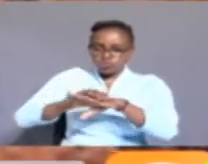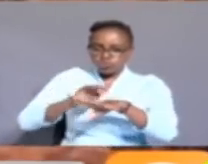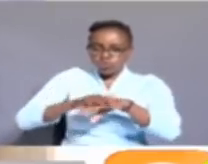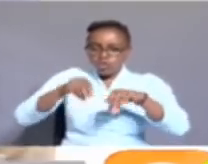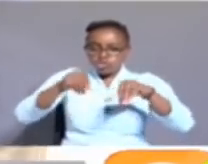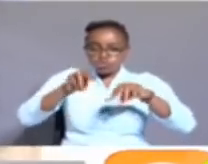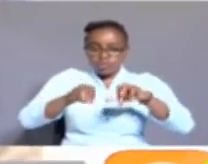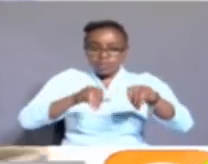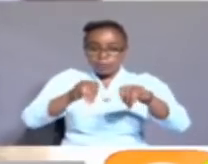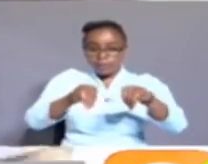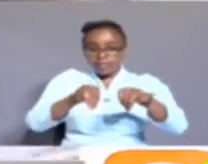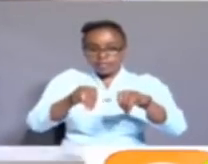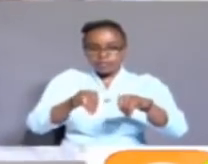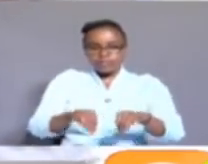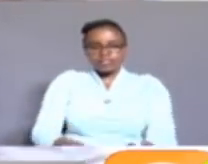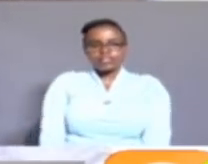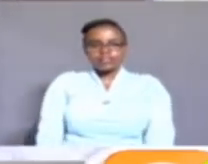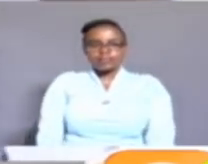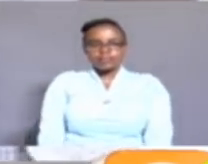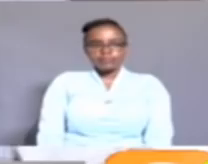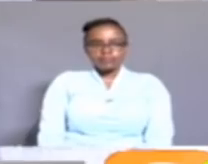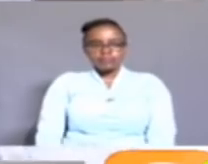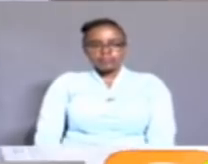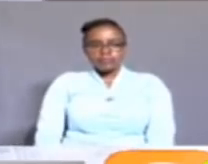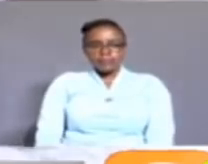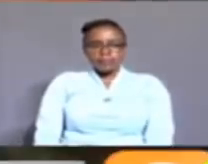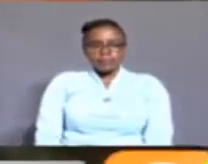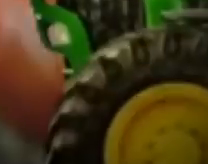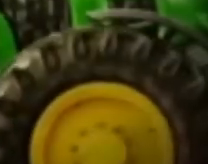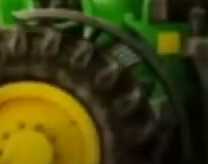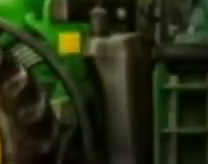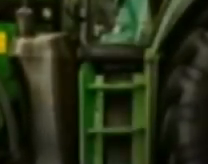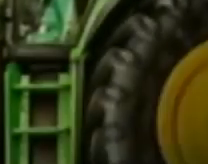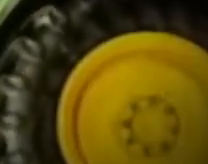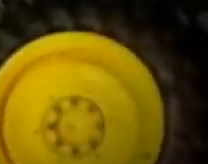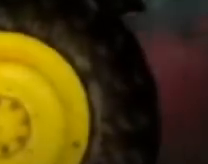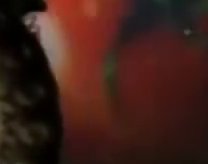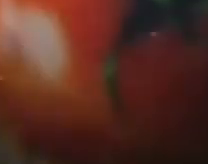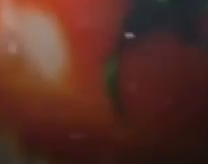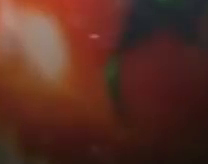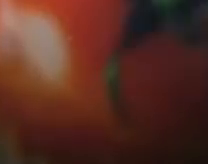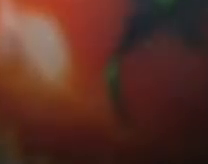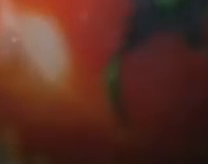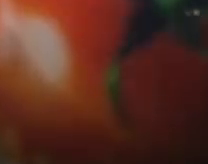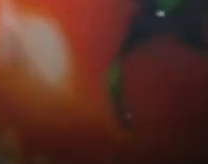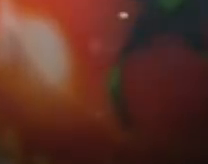management. Denis Otieno, Smart Farm.